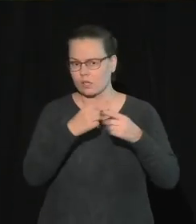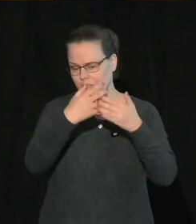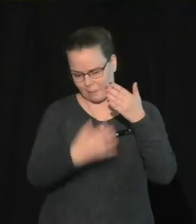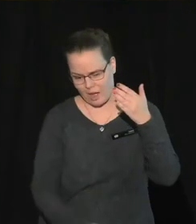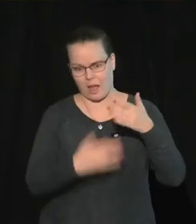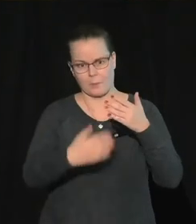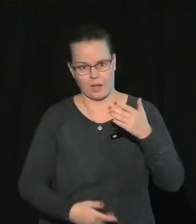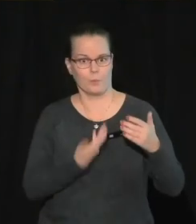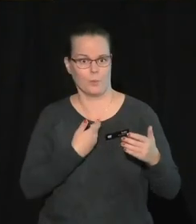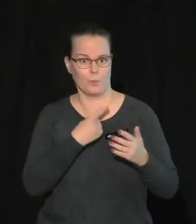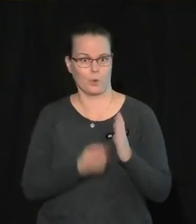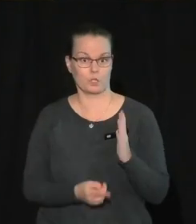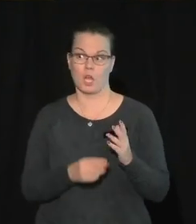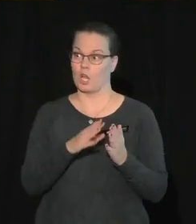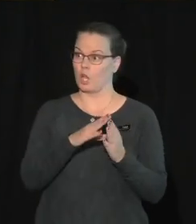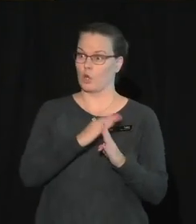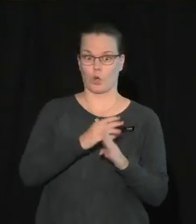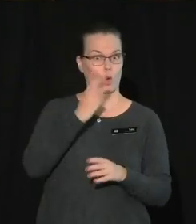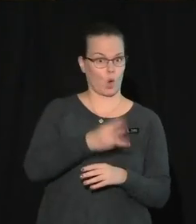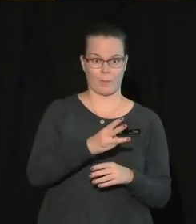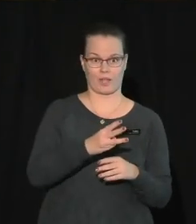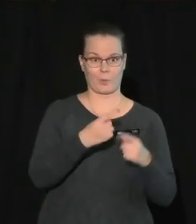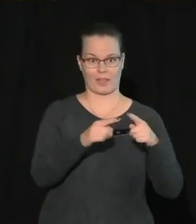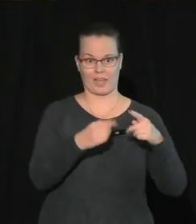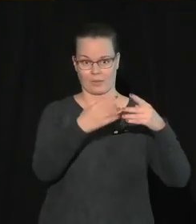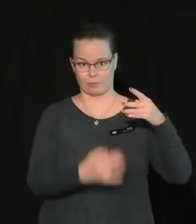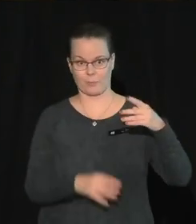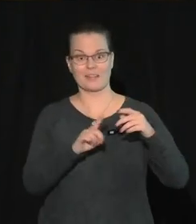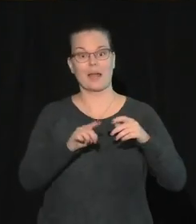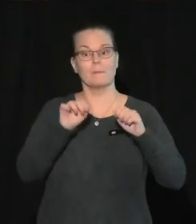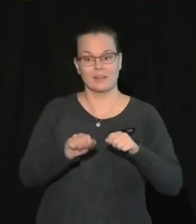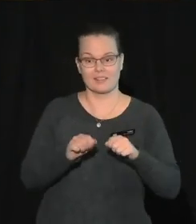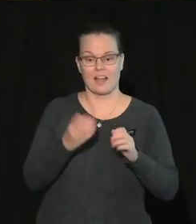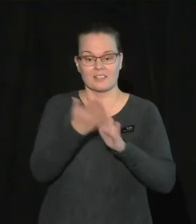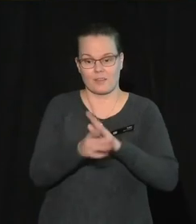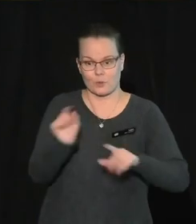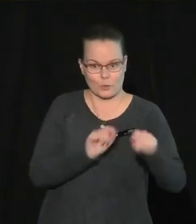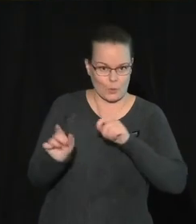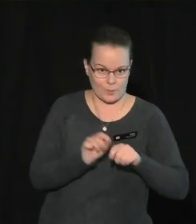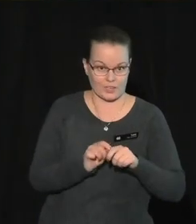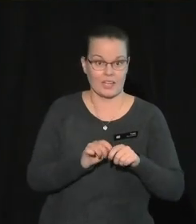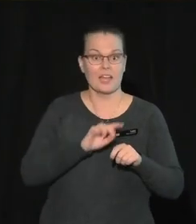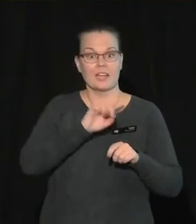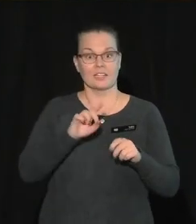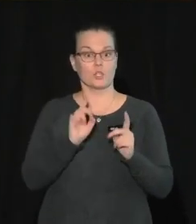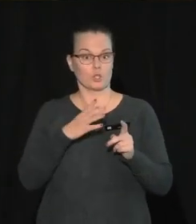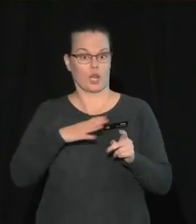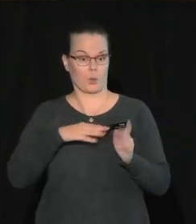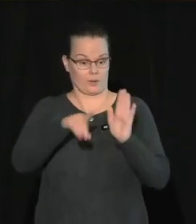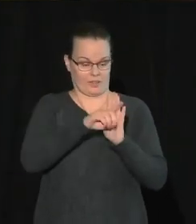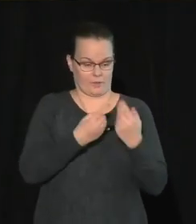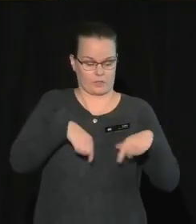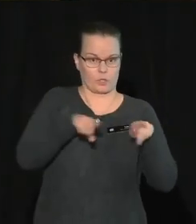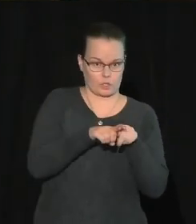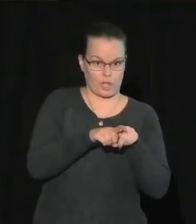about 30 legal acts that have to do with accessibility and that we use in the directive. But